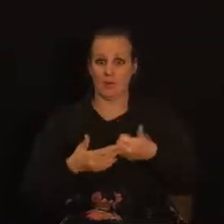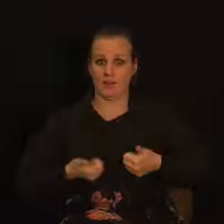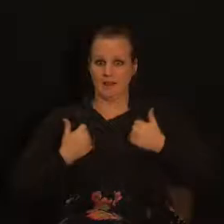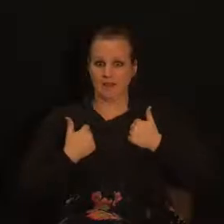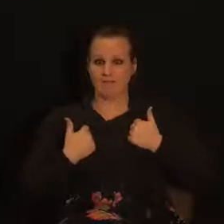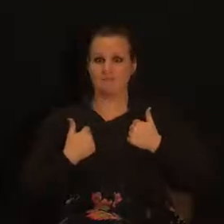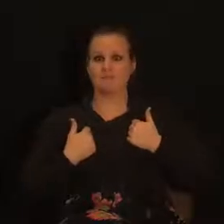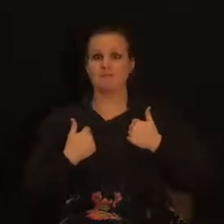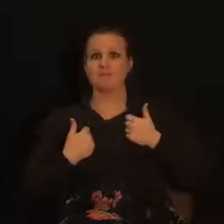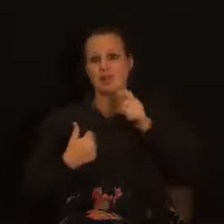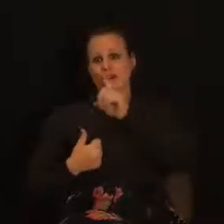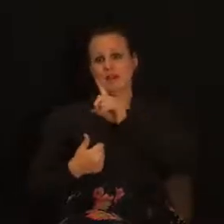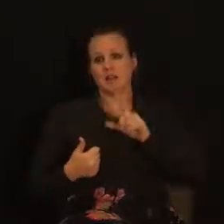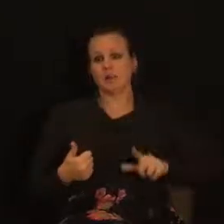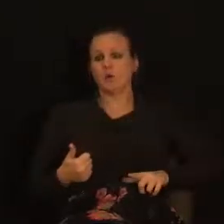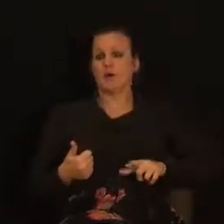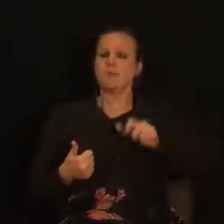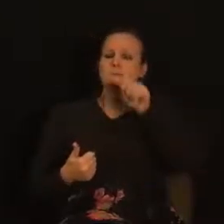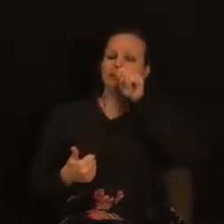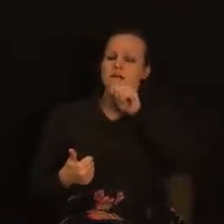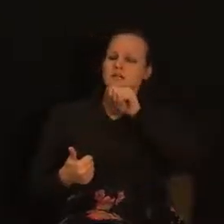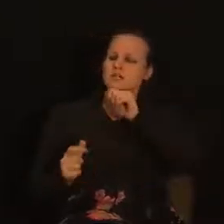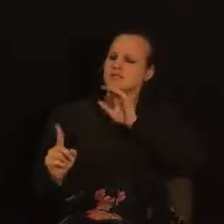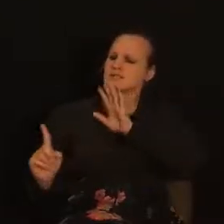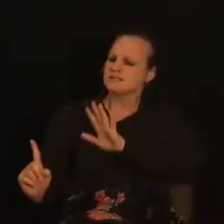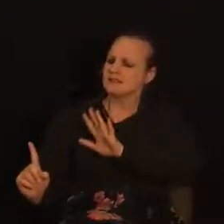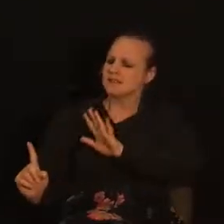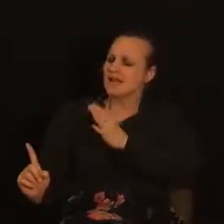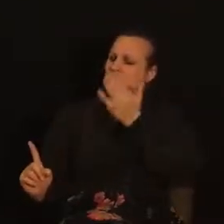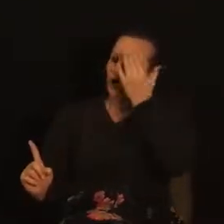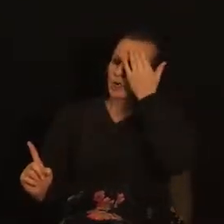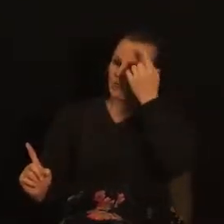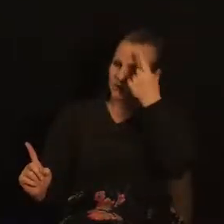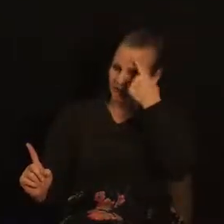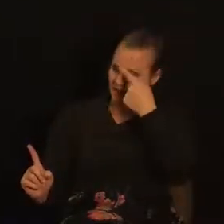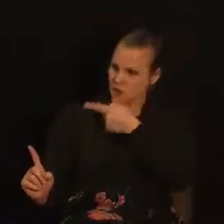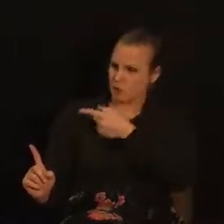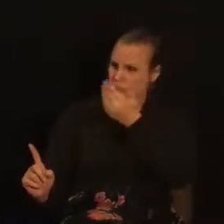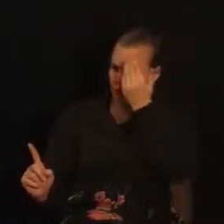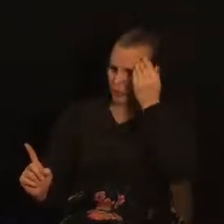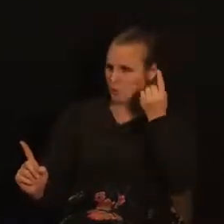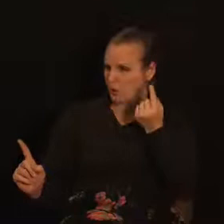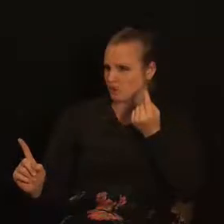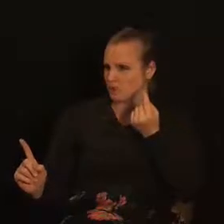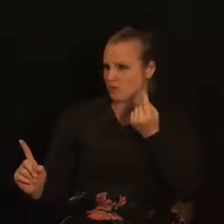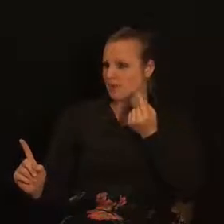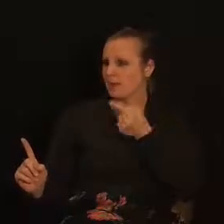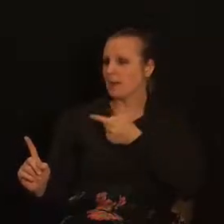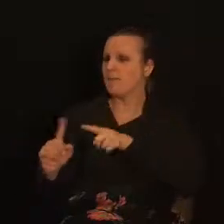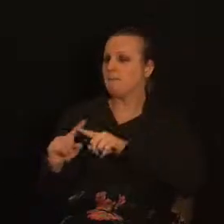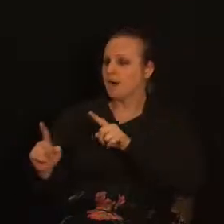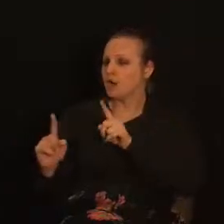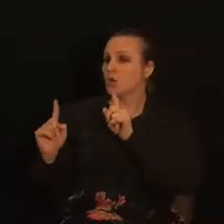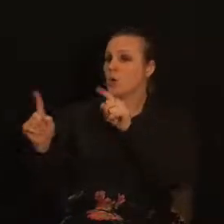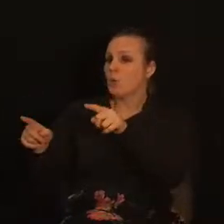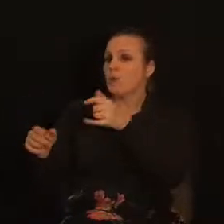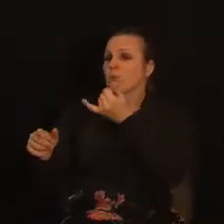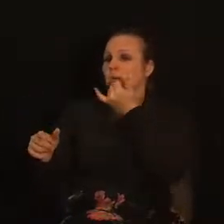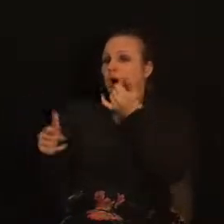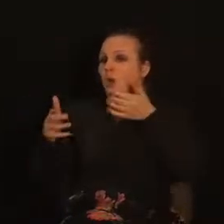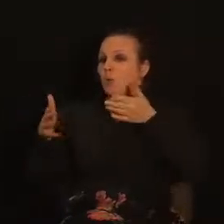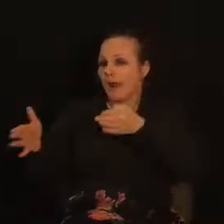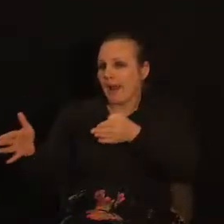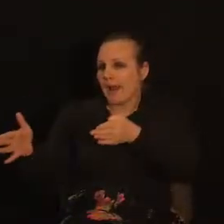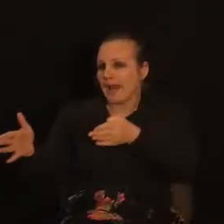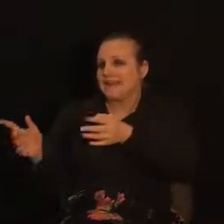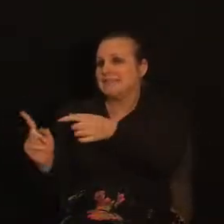is the Lord patiently saying to me, I know you think you know what you're doing, but you're going the wrong way.